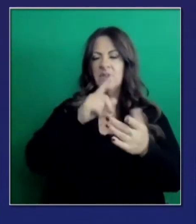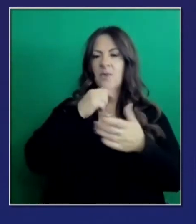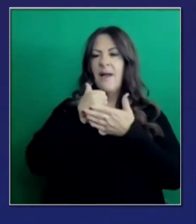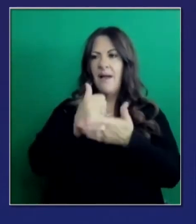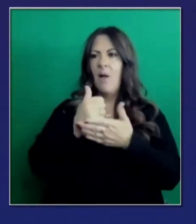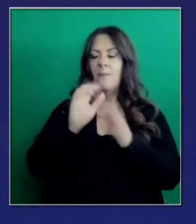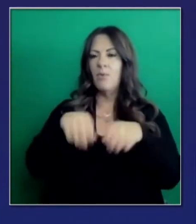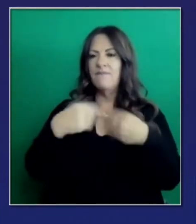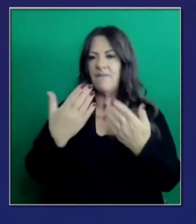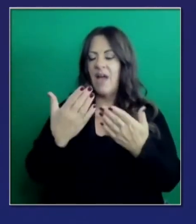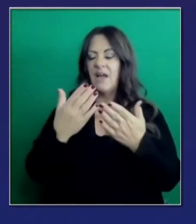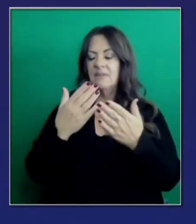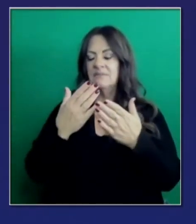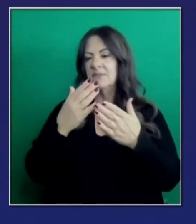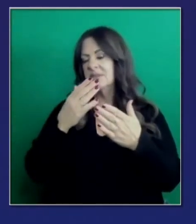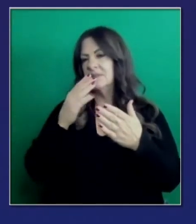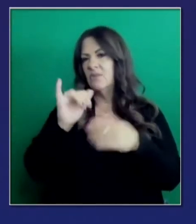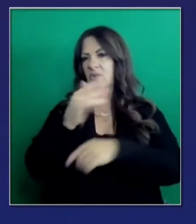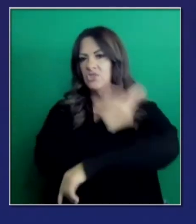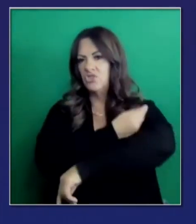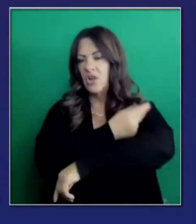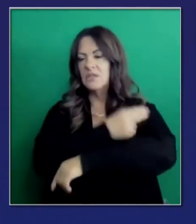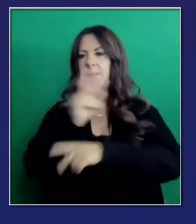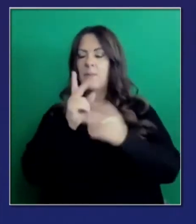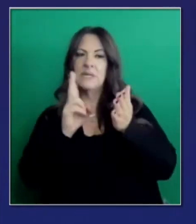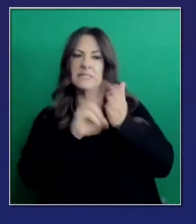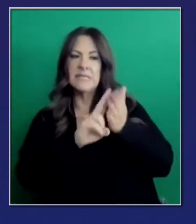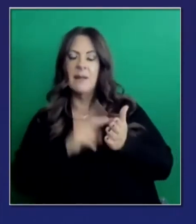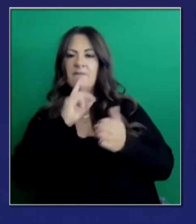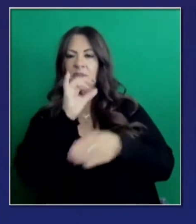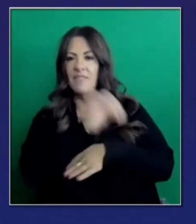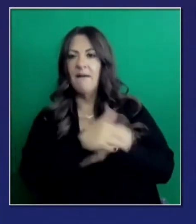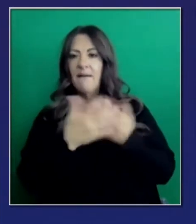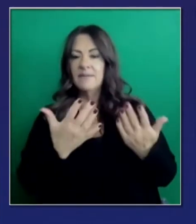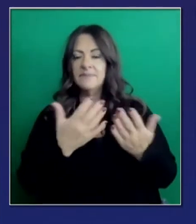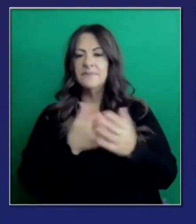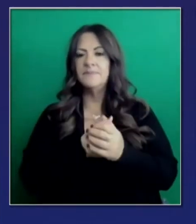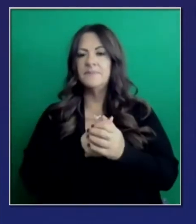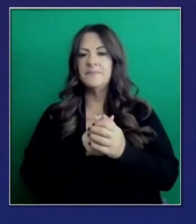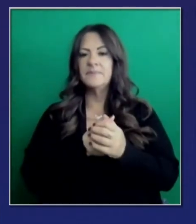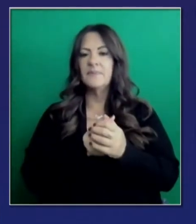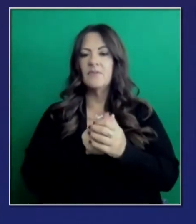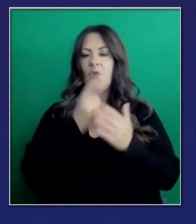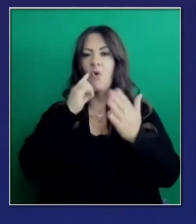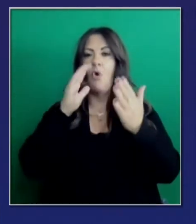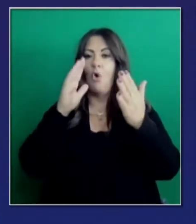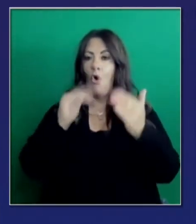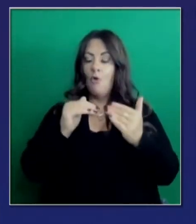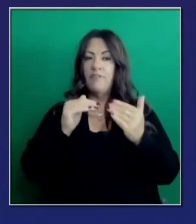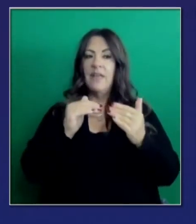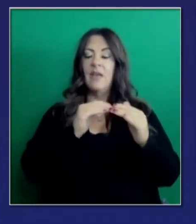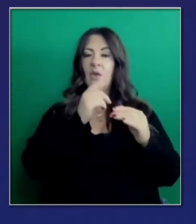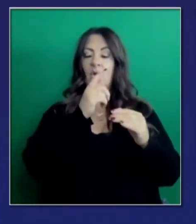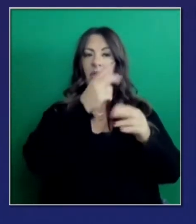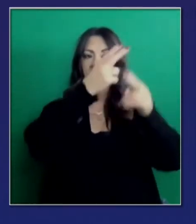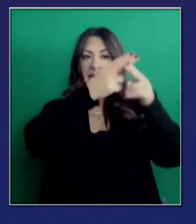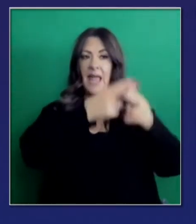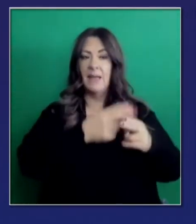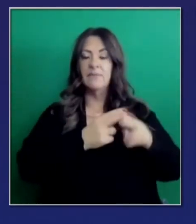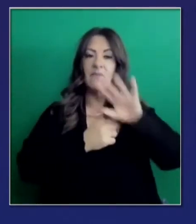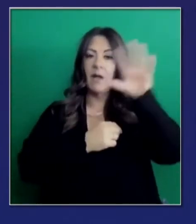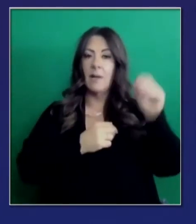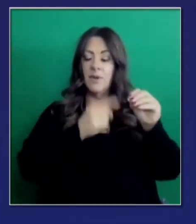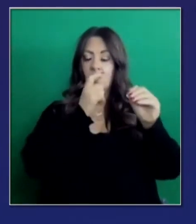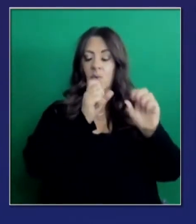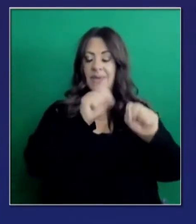important point I want to make about the My Turn pilot, it's only as good as the clinics and provider network is good. It gets more robust as